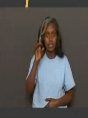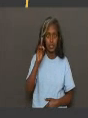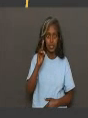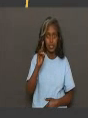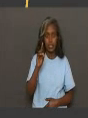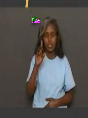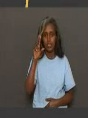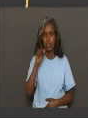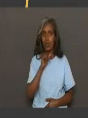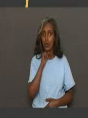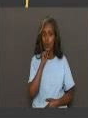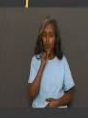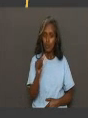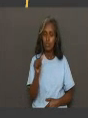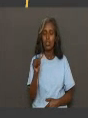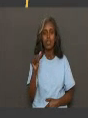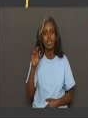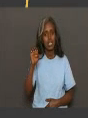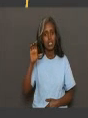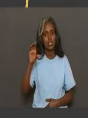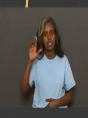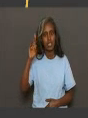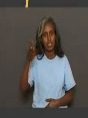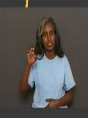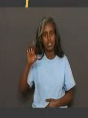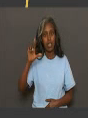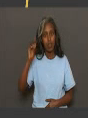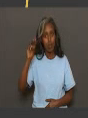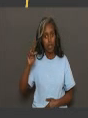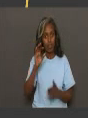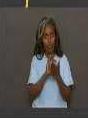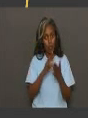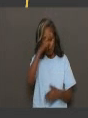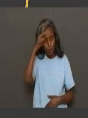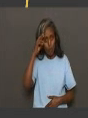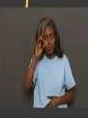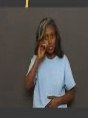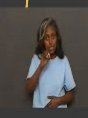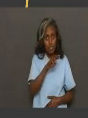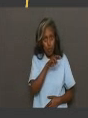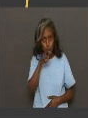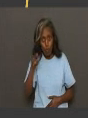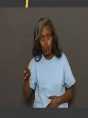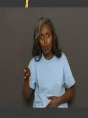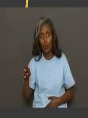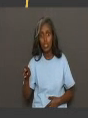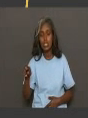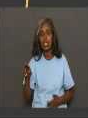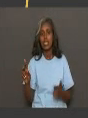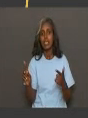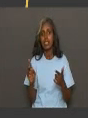Matrix D is not in echelon form because the 0